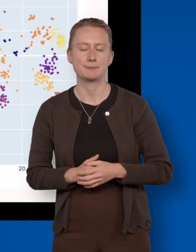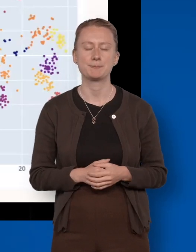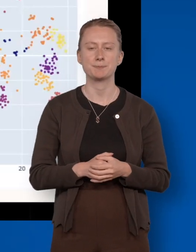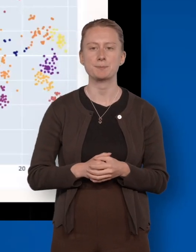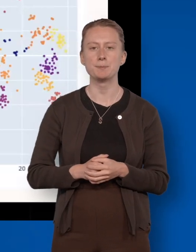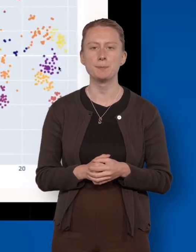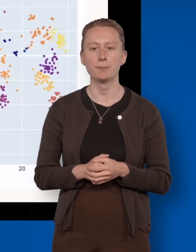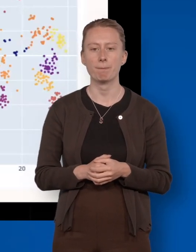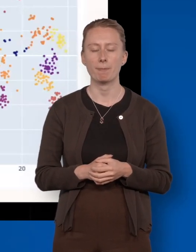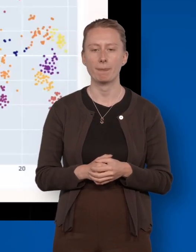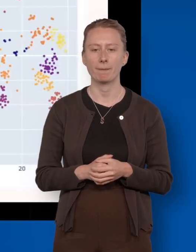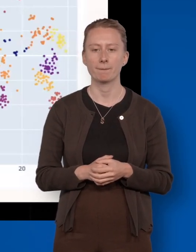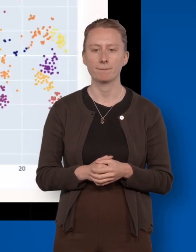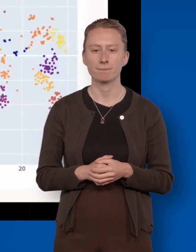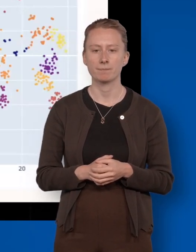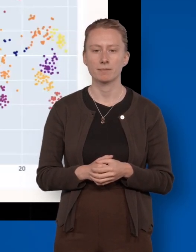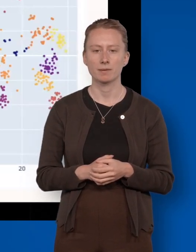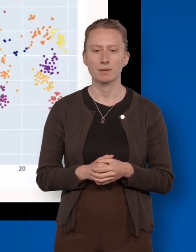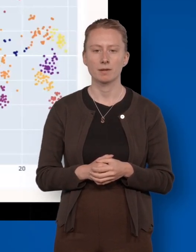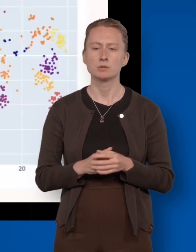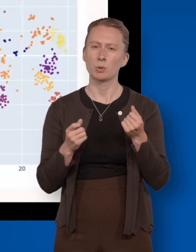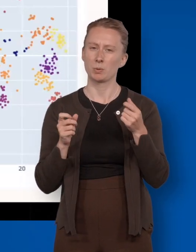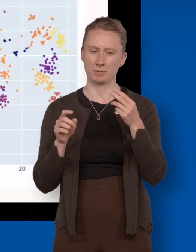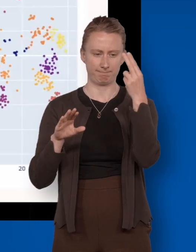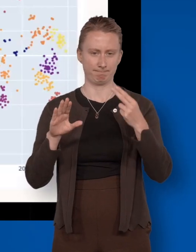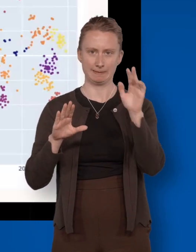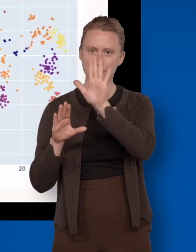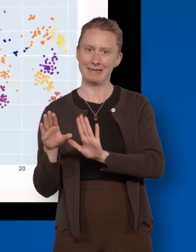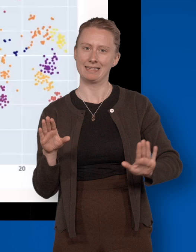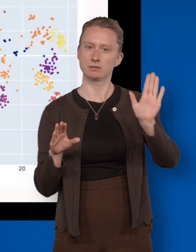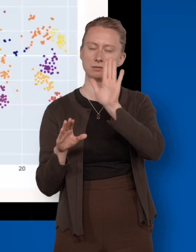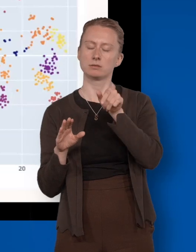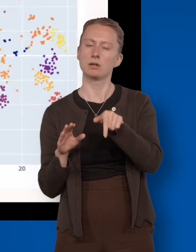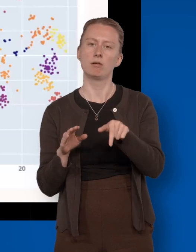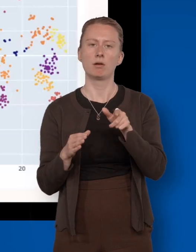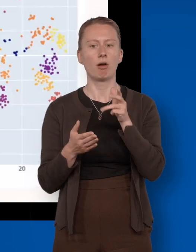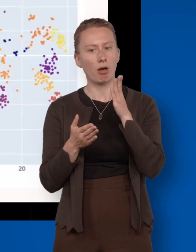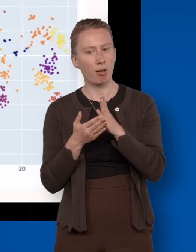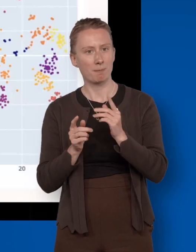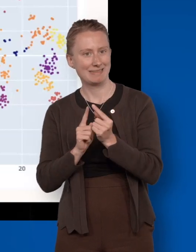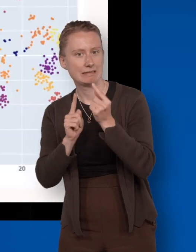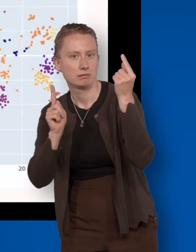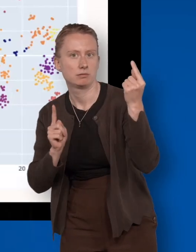the abstract space here that you see is not sort of an actual distance as such.